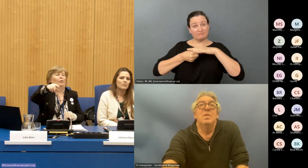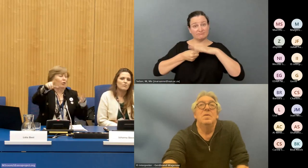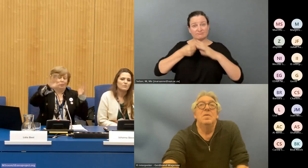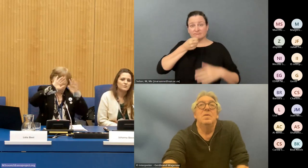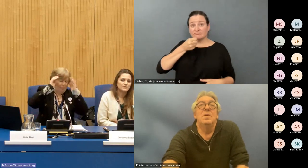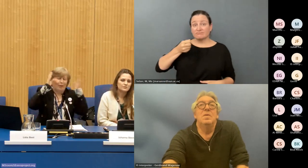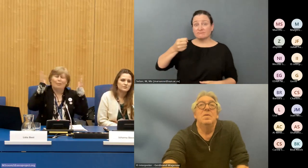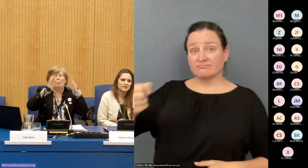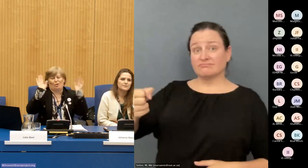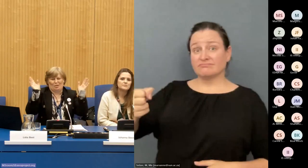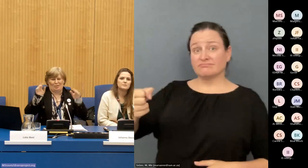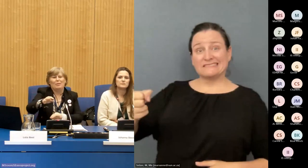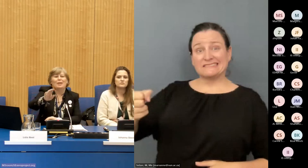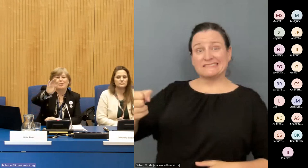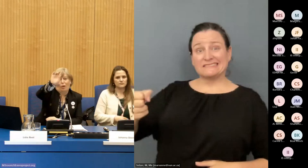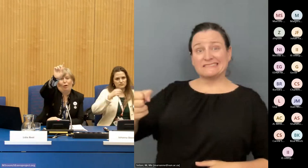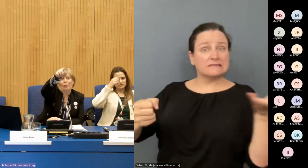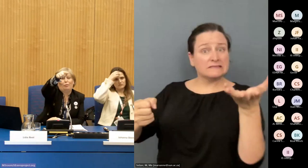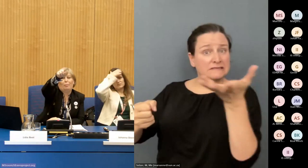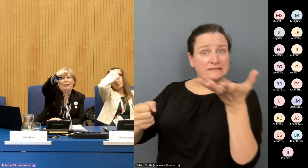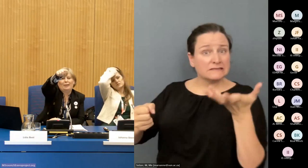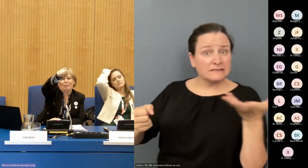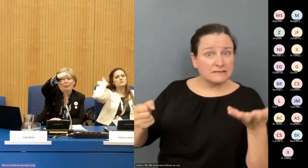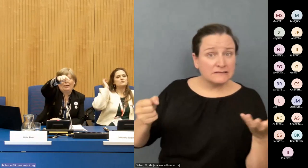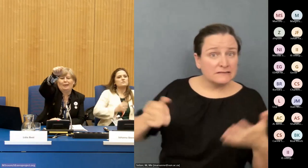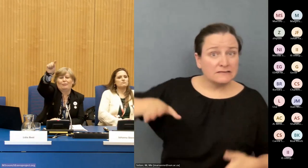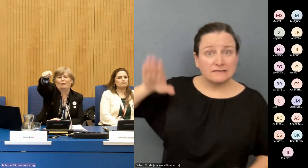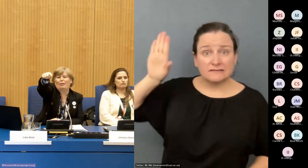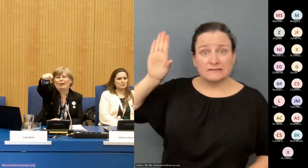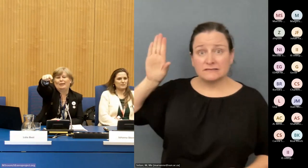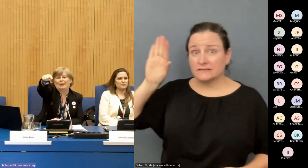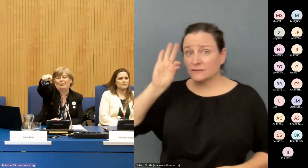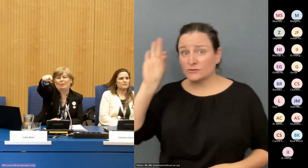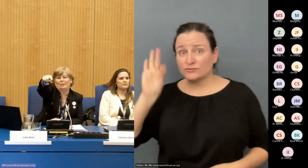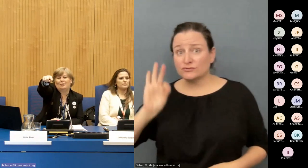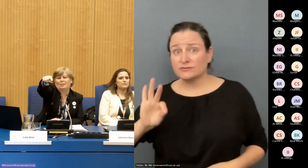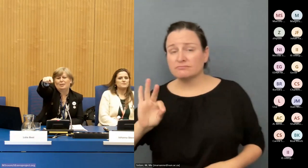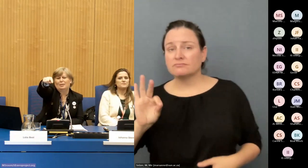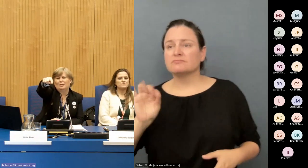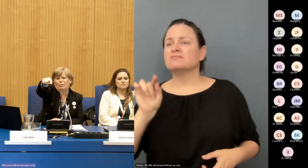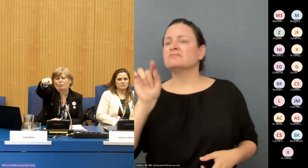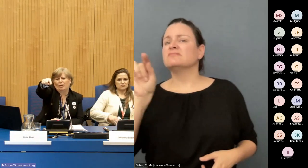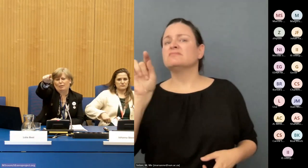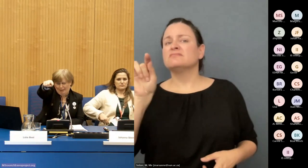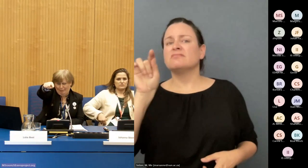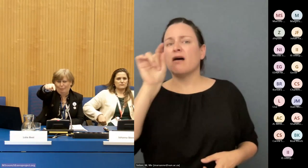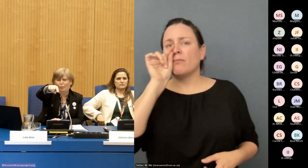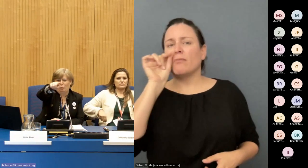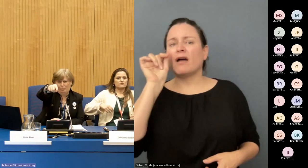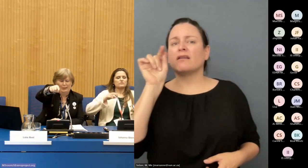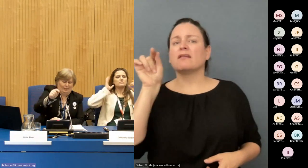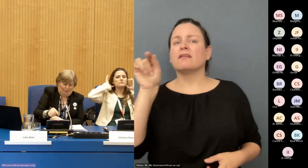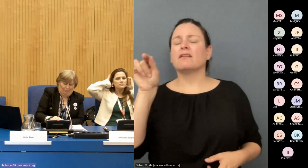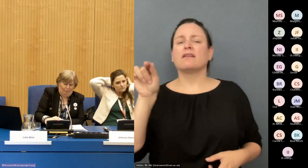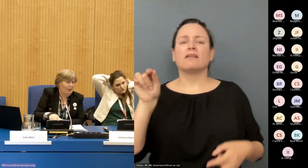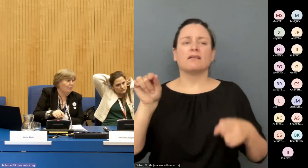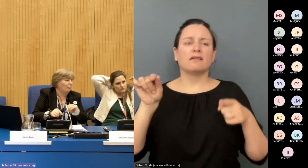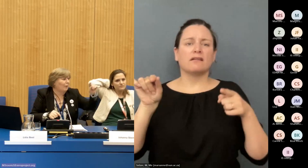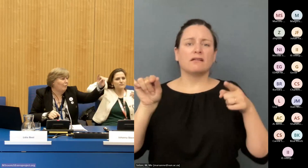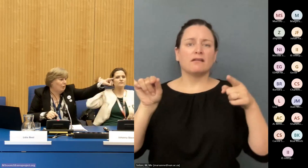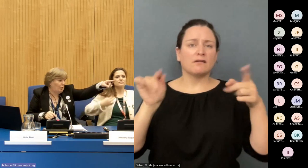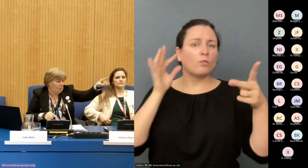Oh, yeah. Oh, sorry. Apologies, yeah. So, go on. The man in the back, then the lady in this. Yeah, you will be second,